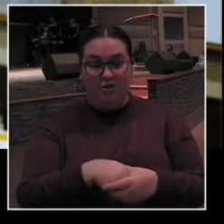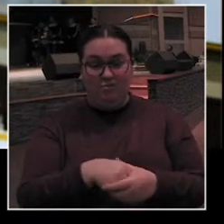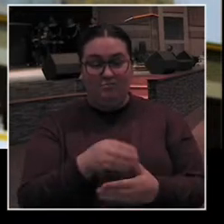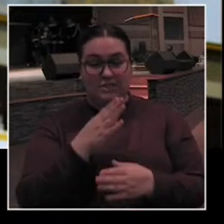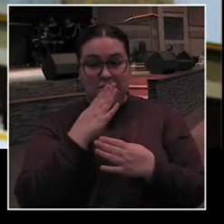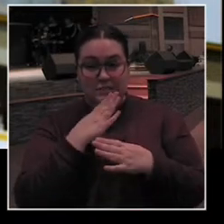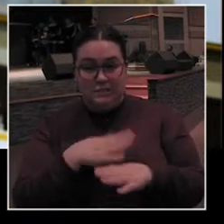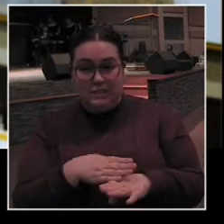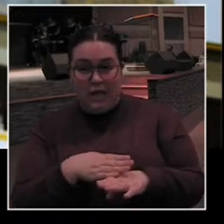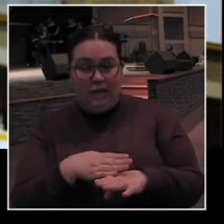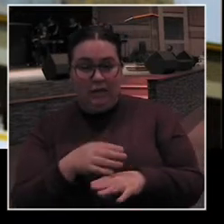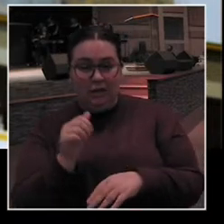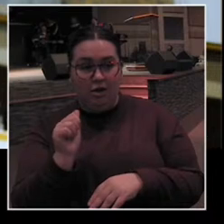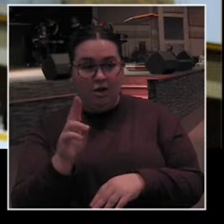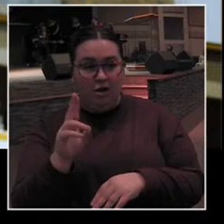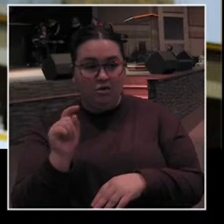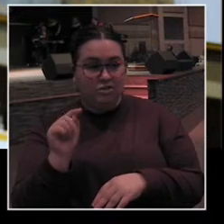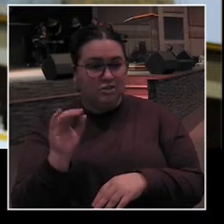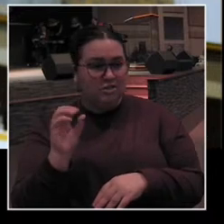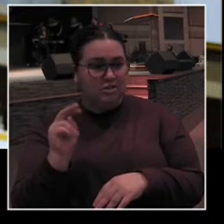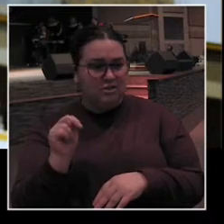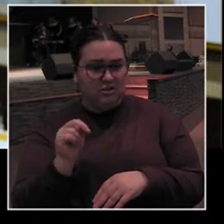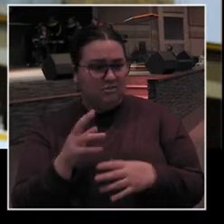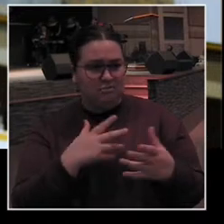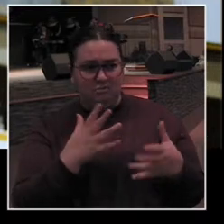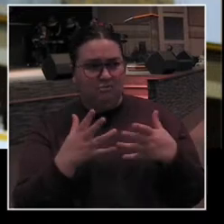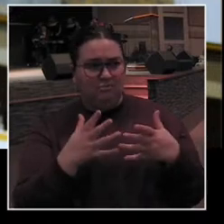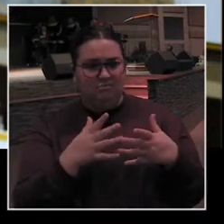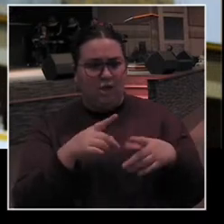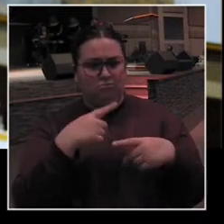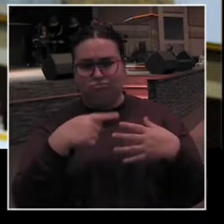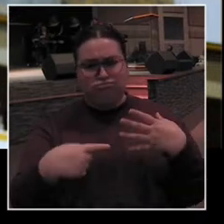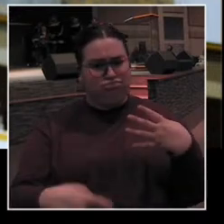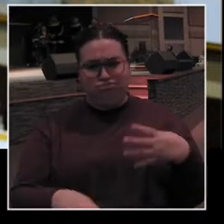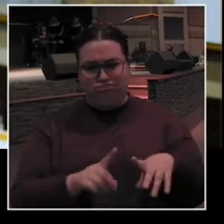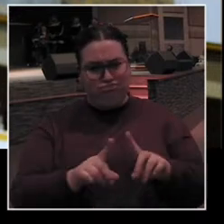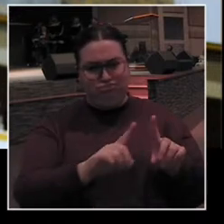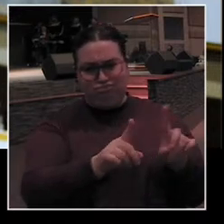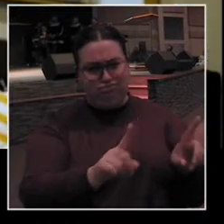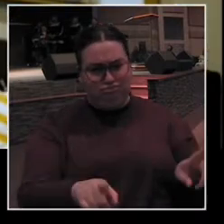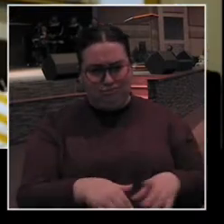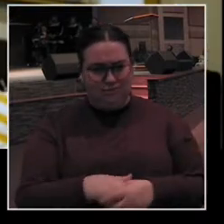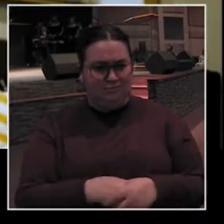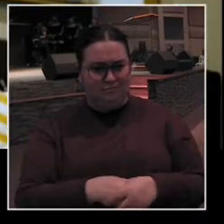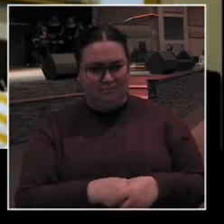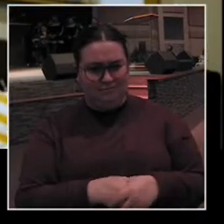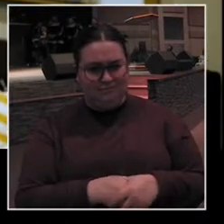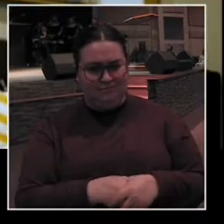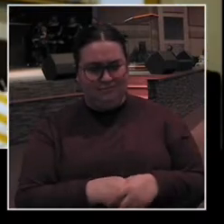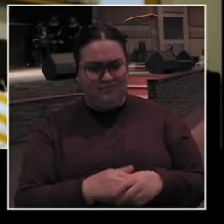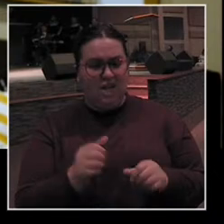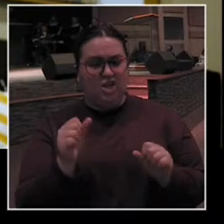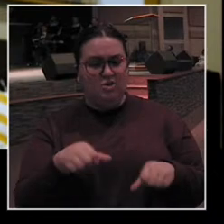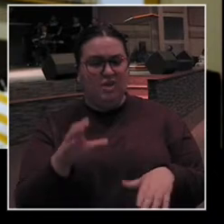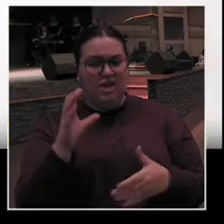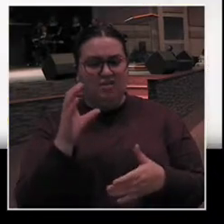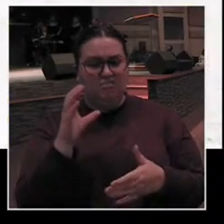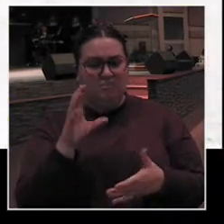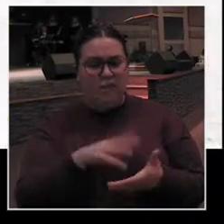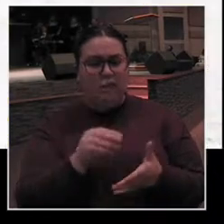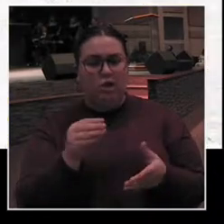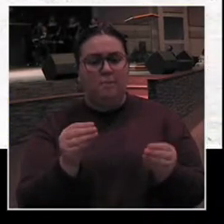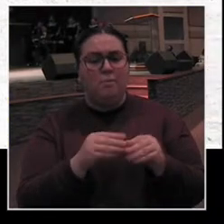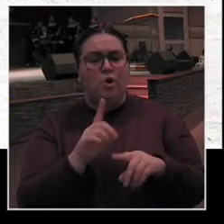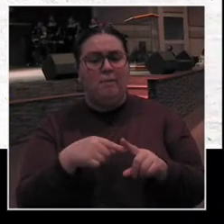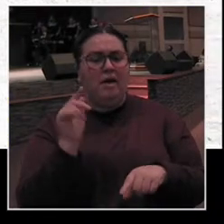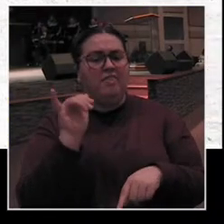auction, 50-50 raffle, and concessions. They're also going to be selling mulligans for each table. You can find out more at the Church Center app.